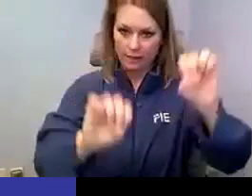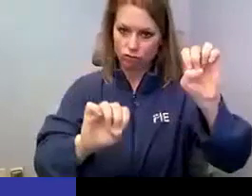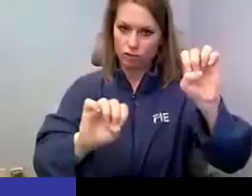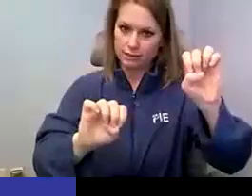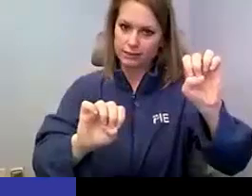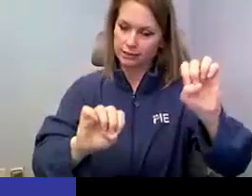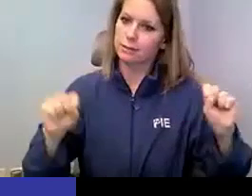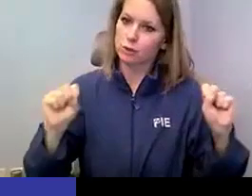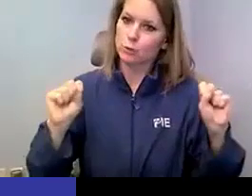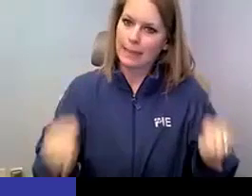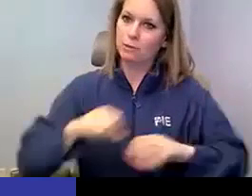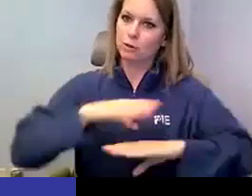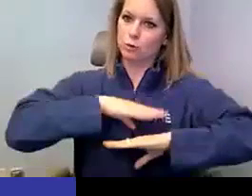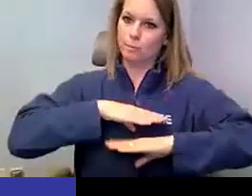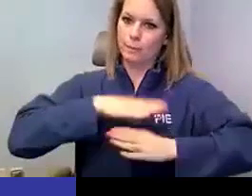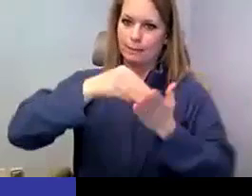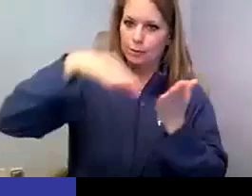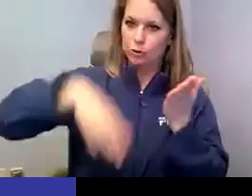them.